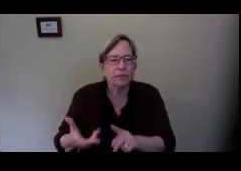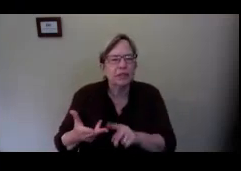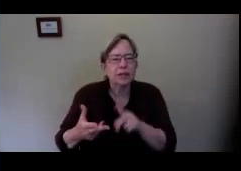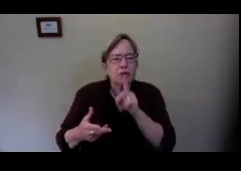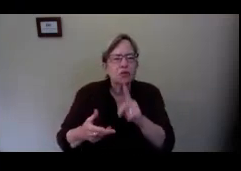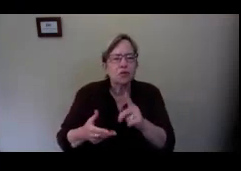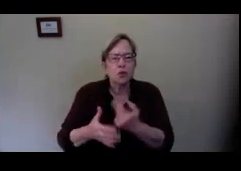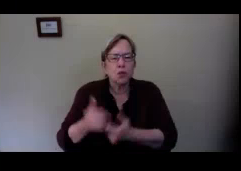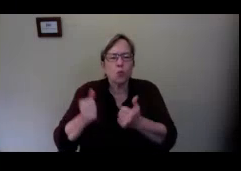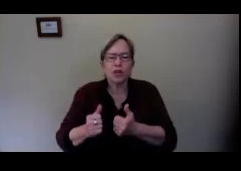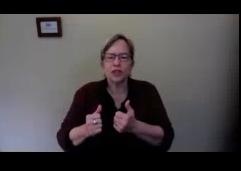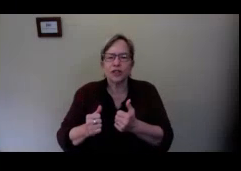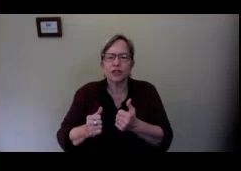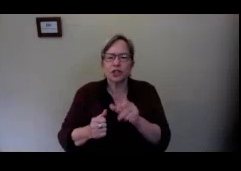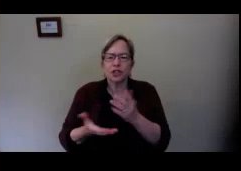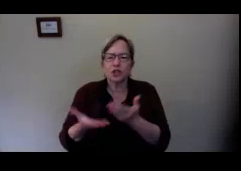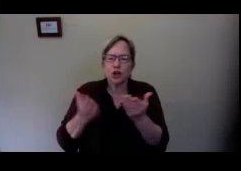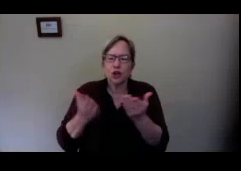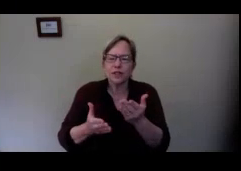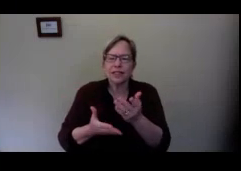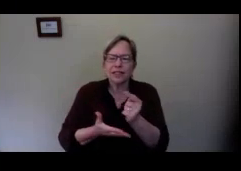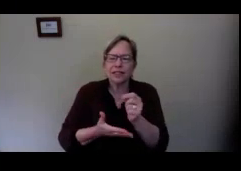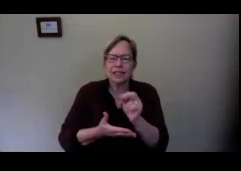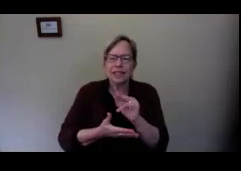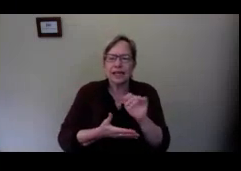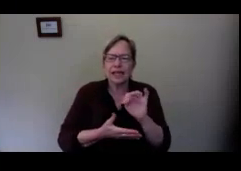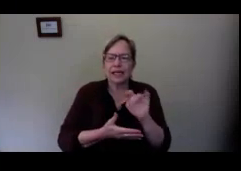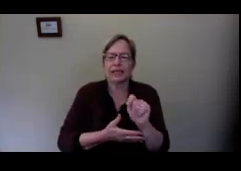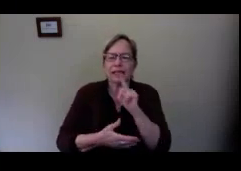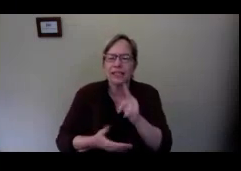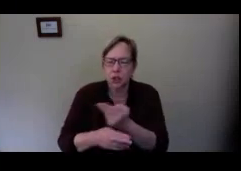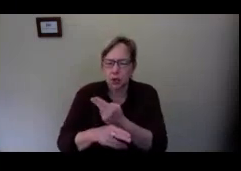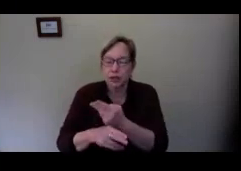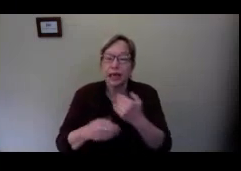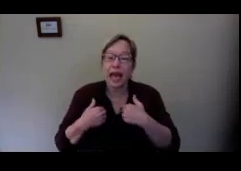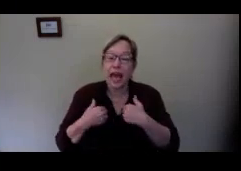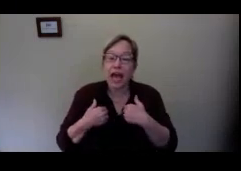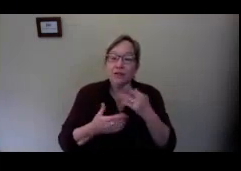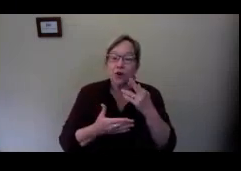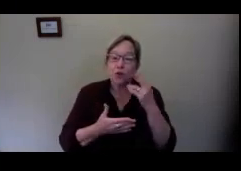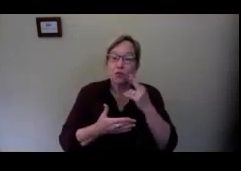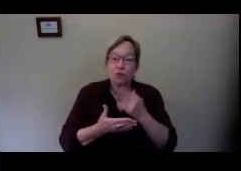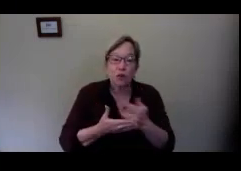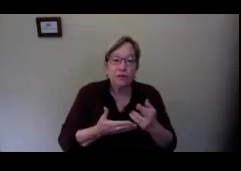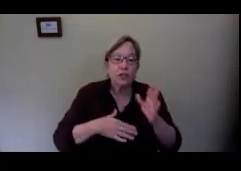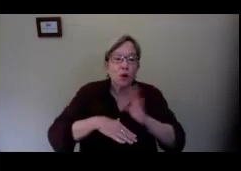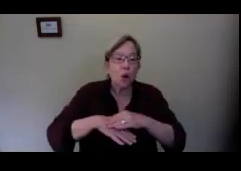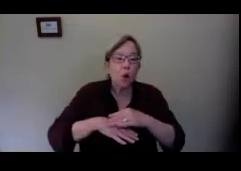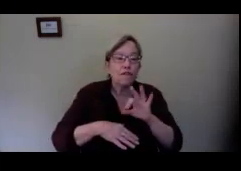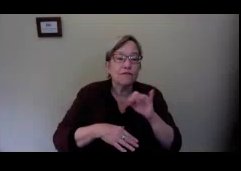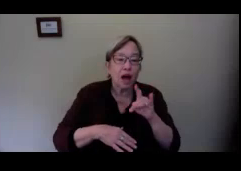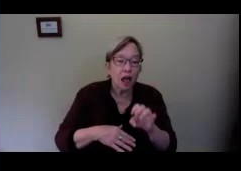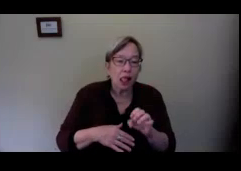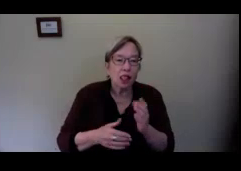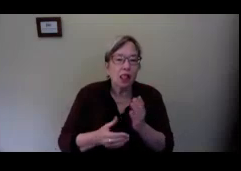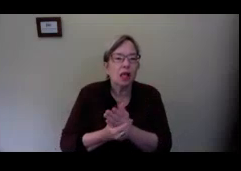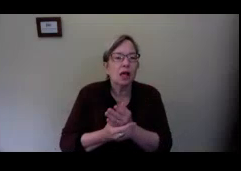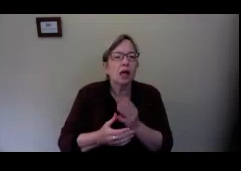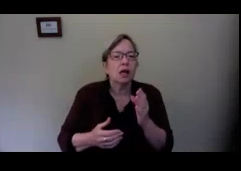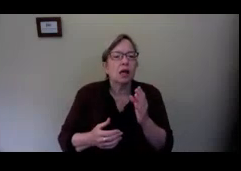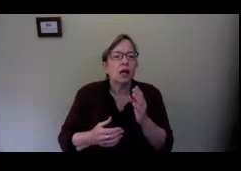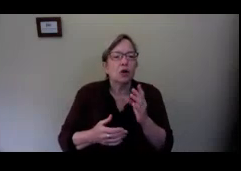utilizing, how have relevant releases on file of what you can share, and understand